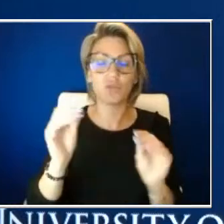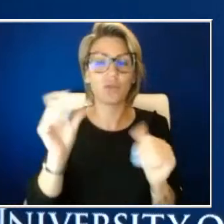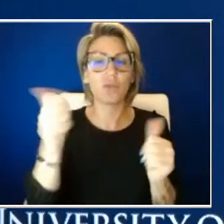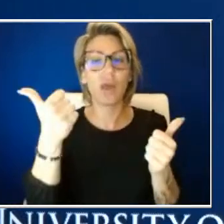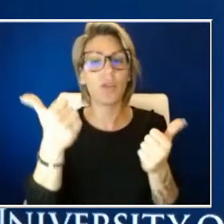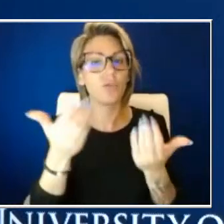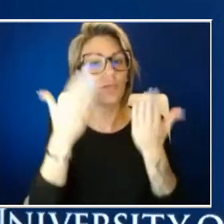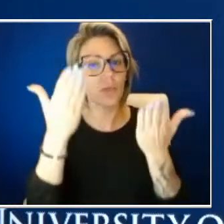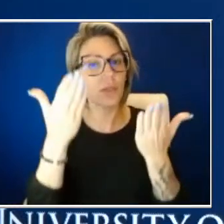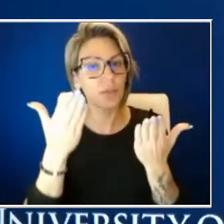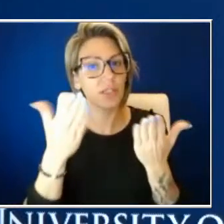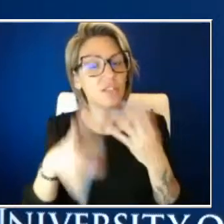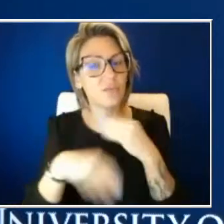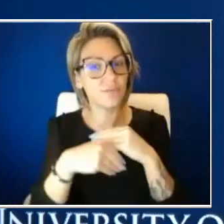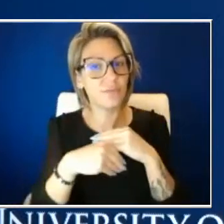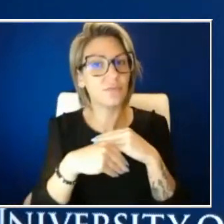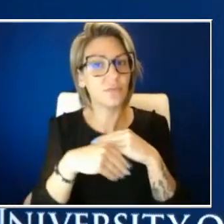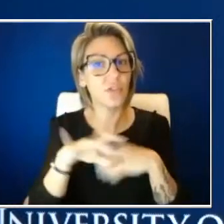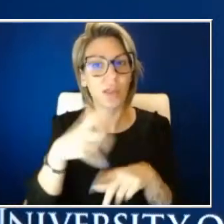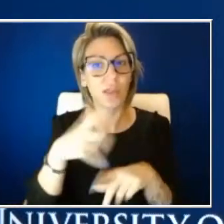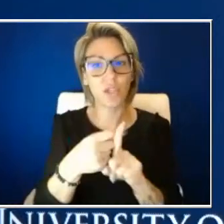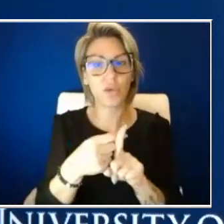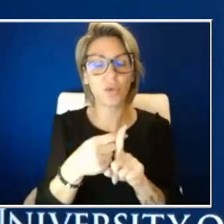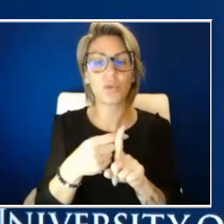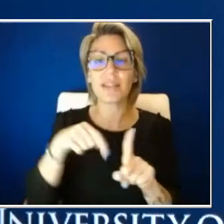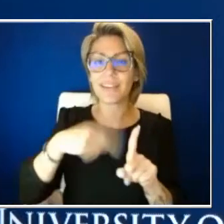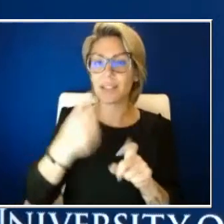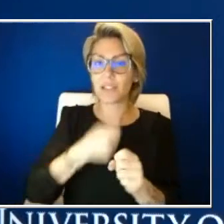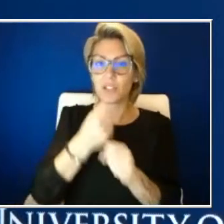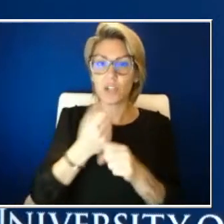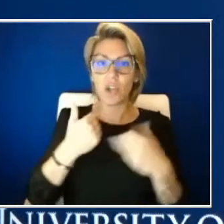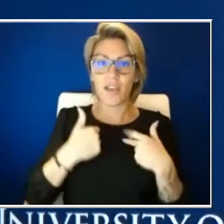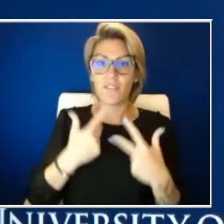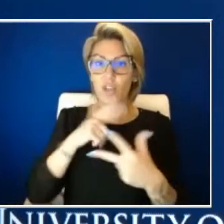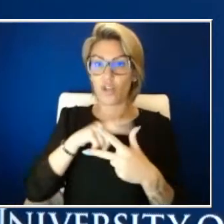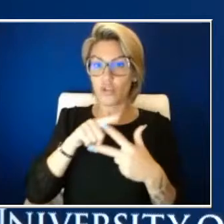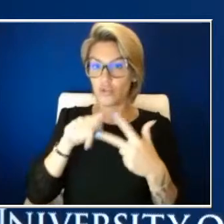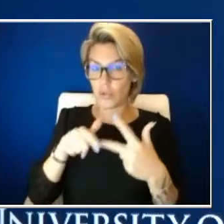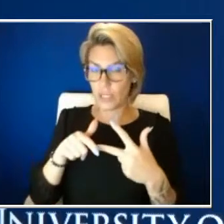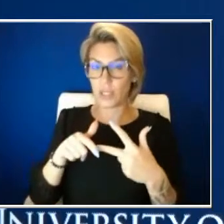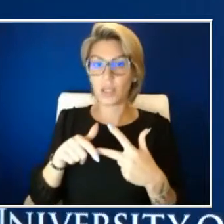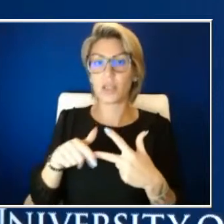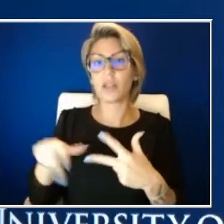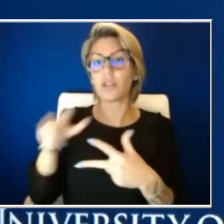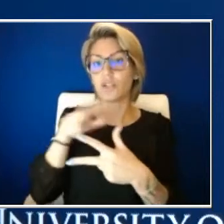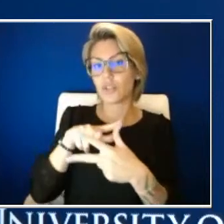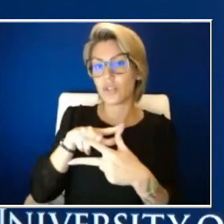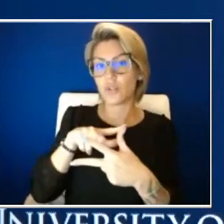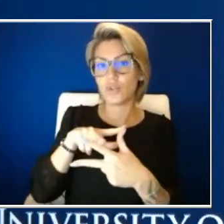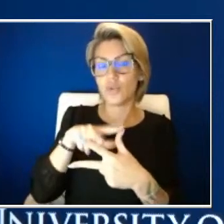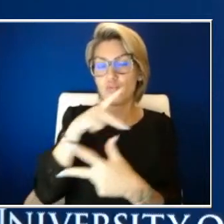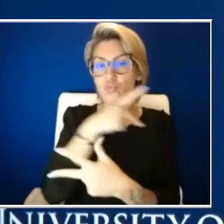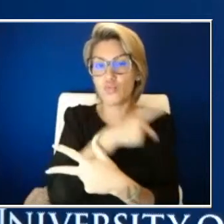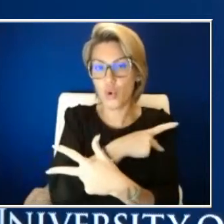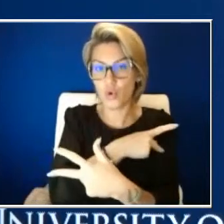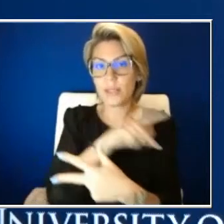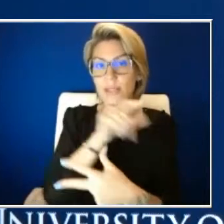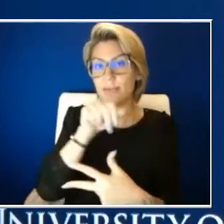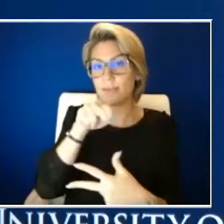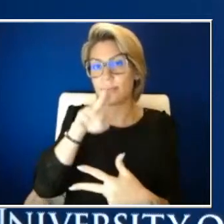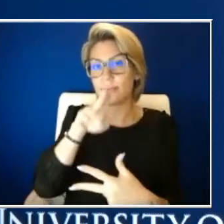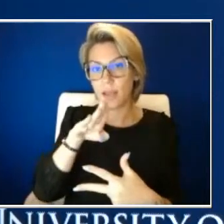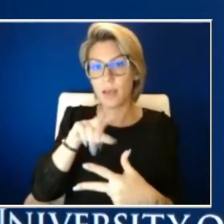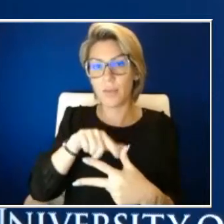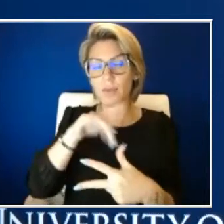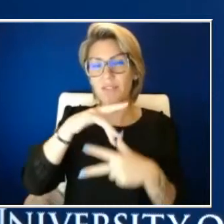an additional dose. And we would say that this year there are 3 available. There are 2 protein subunit vaccines which were available last year, but